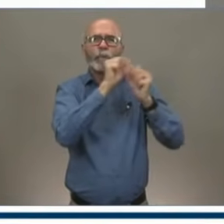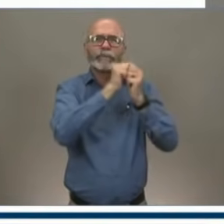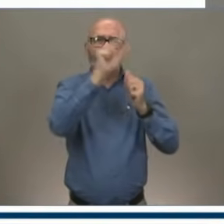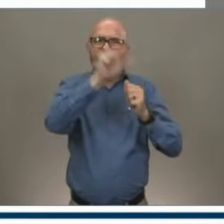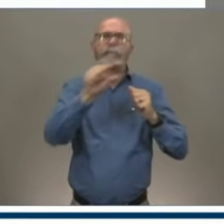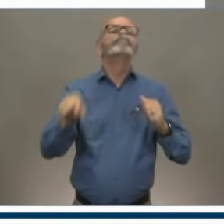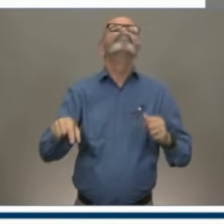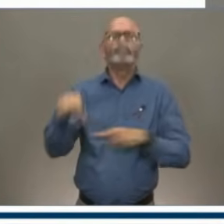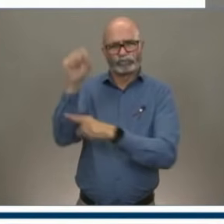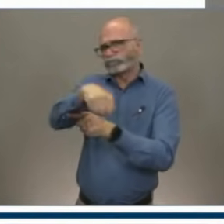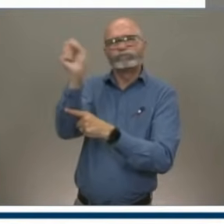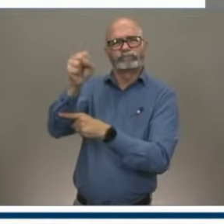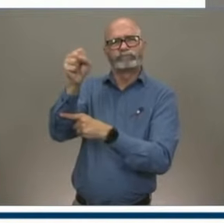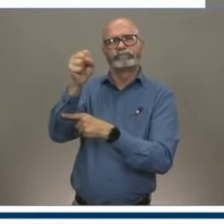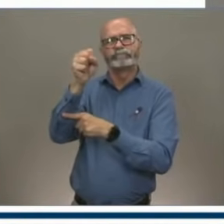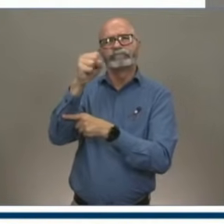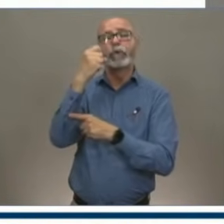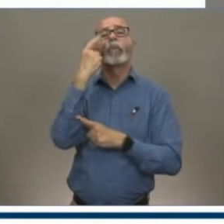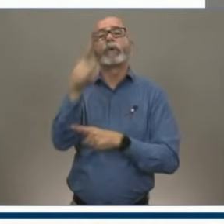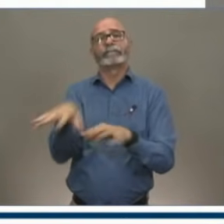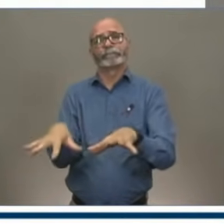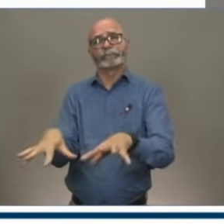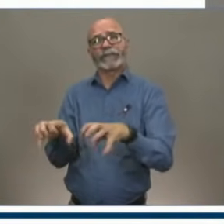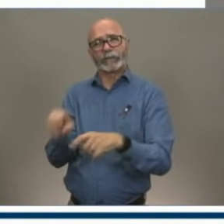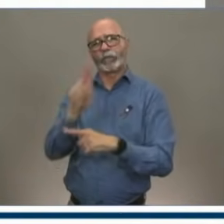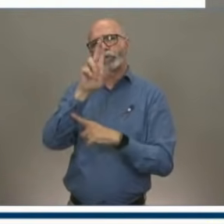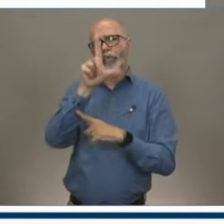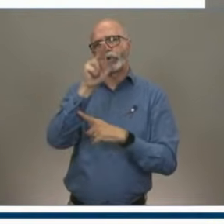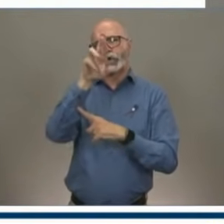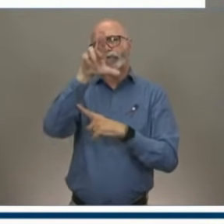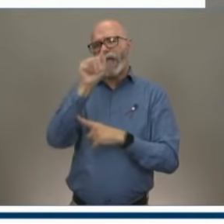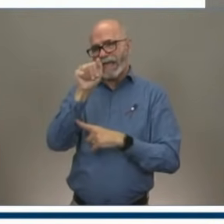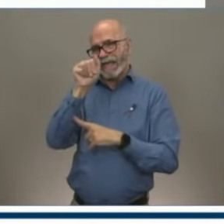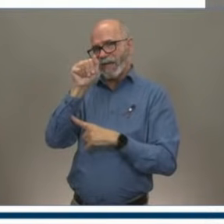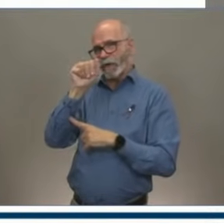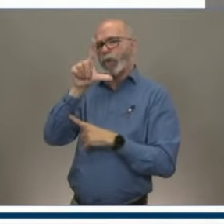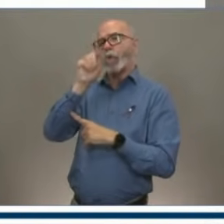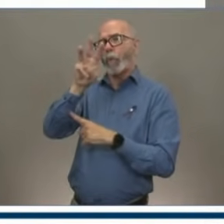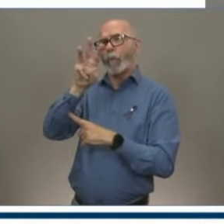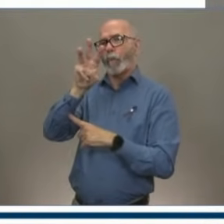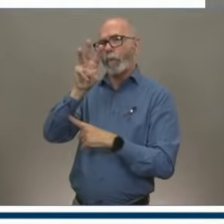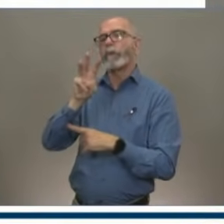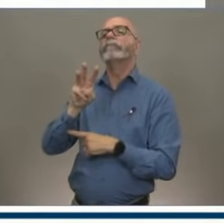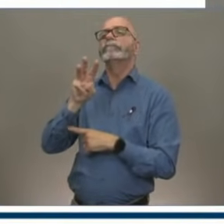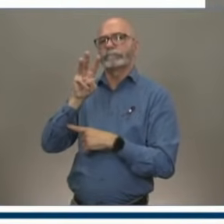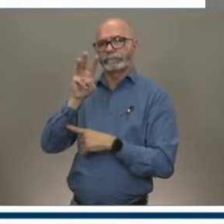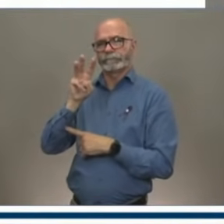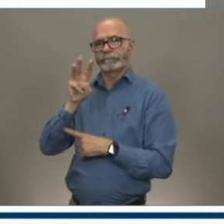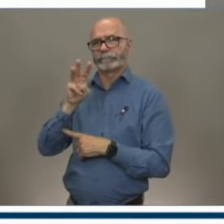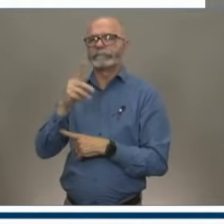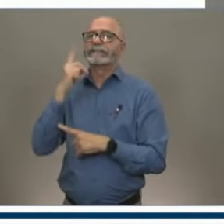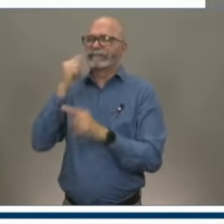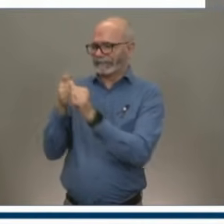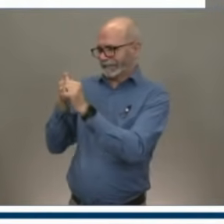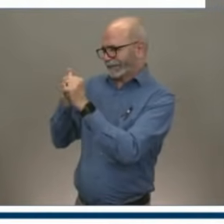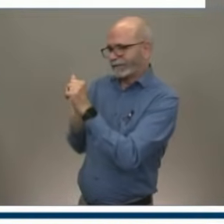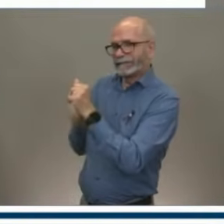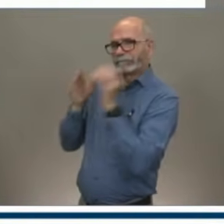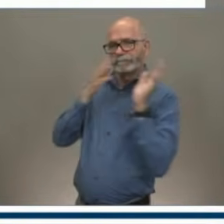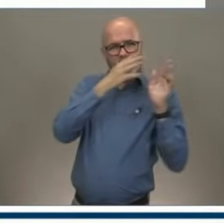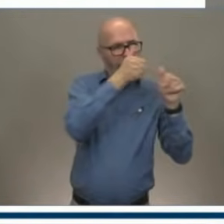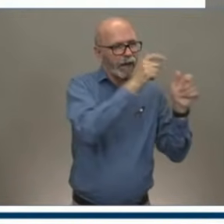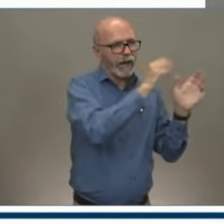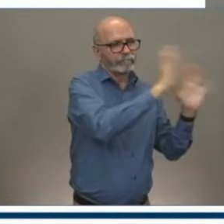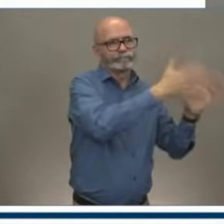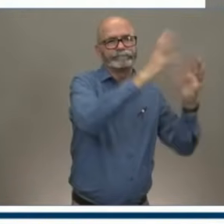ultra-low temperature freezer to every province and territory. The one that we're going to be getting from the federal government will will be at our central bio depot for